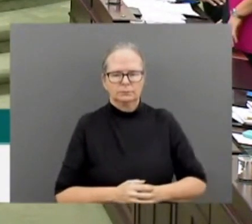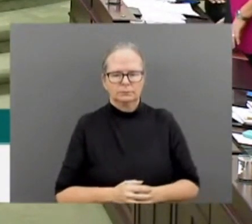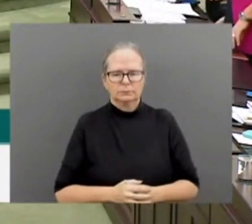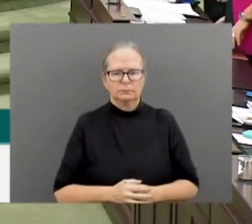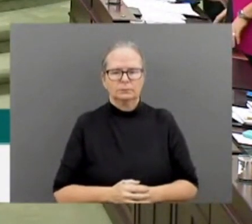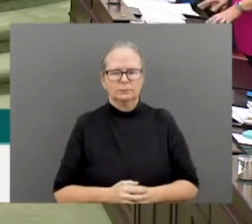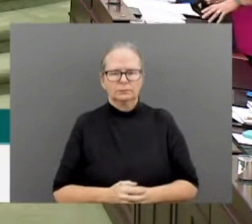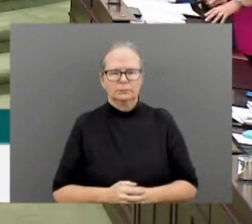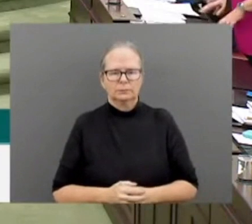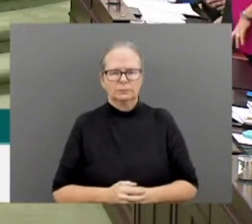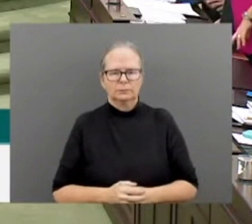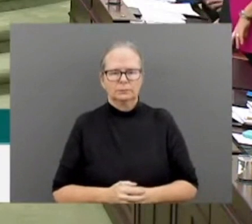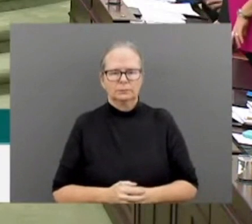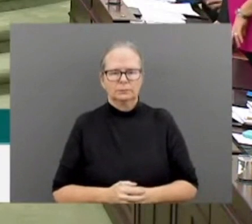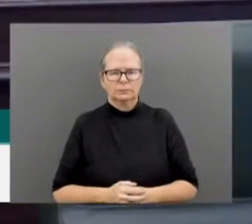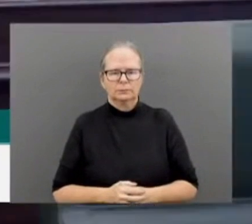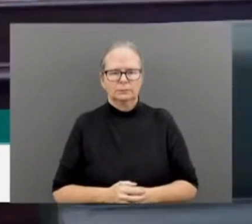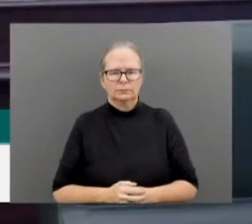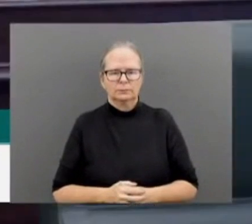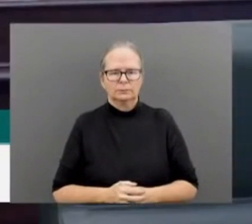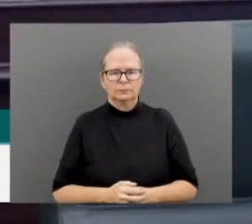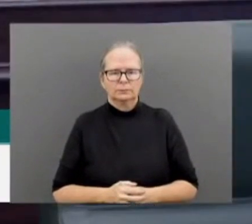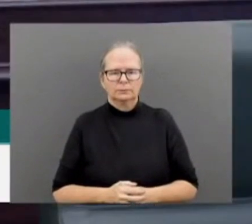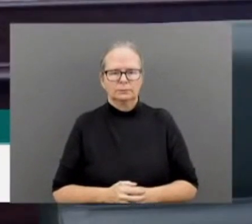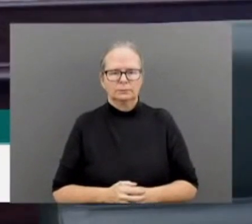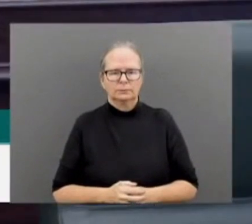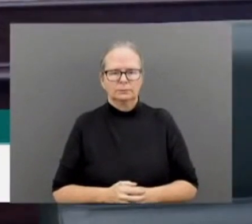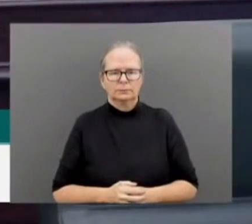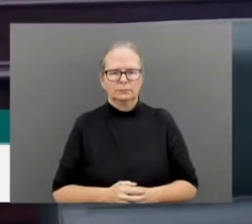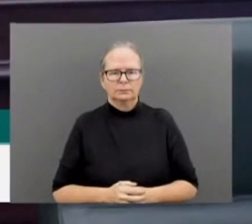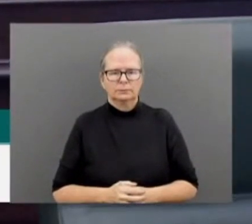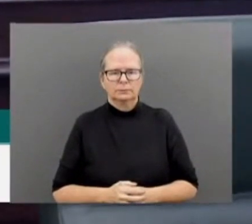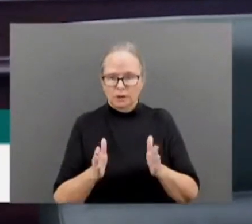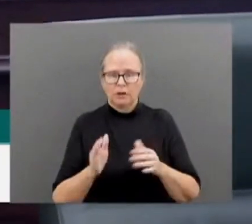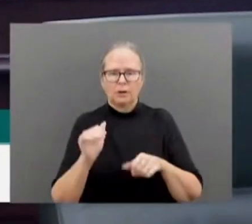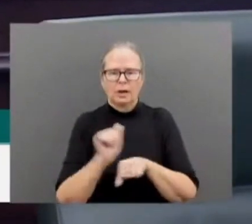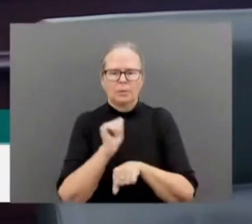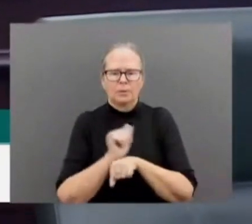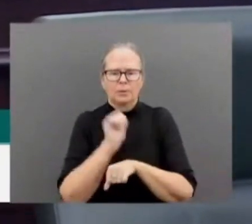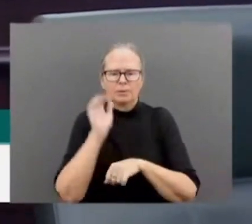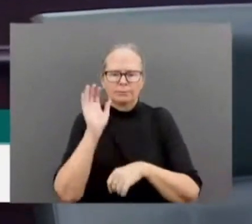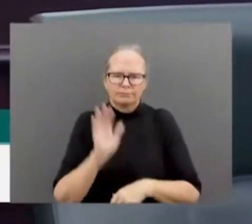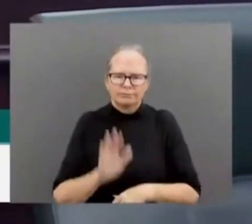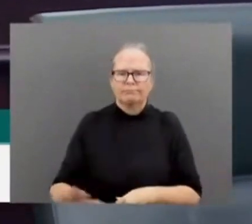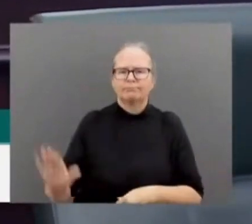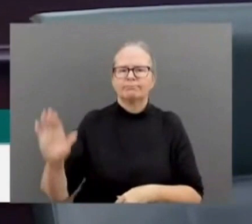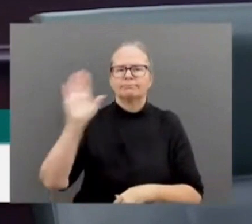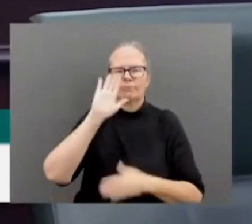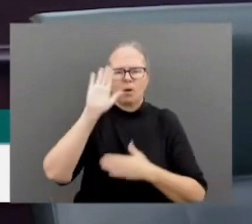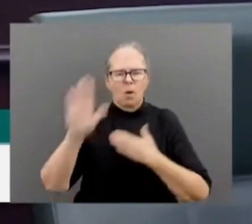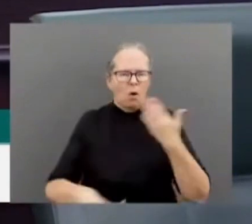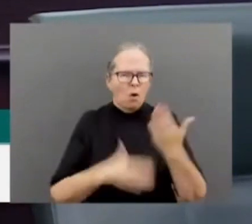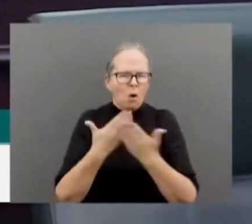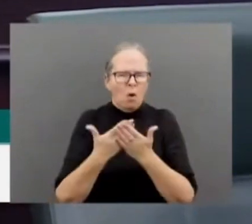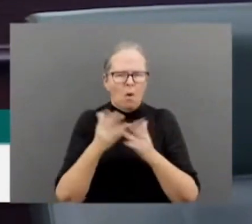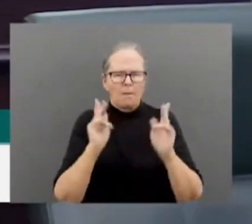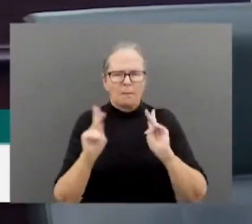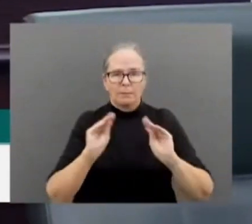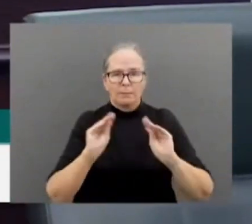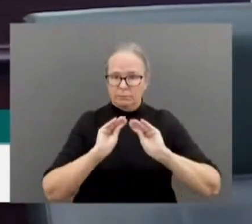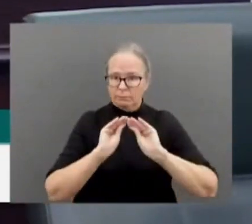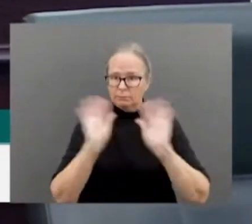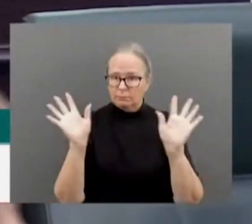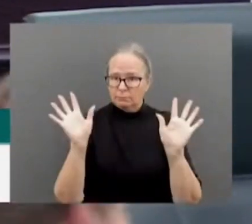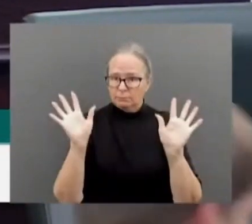Mr. Speaker, Albertans across this province from Lethbridge to High Level have been abundantly clear. They do not want coal mining projects in our